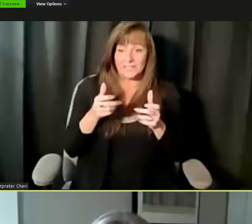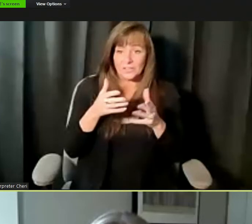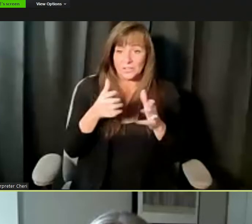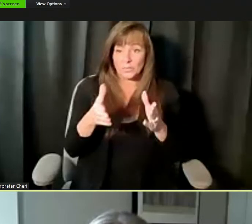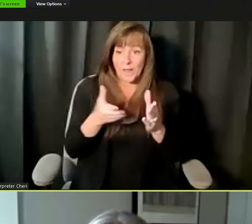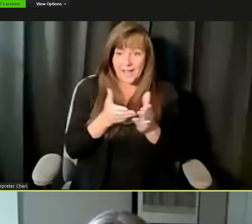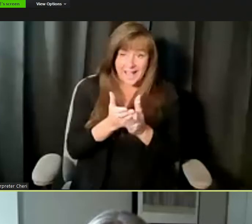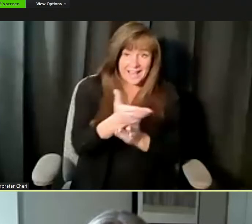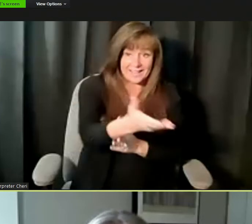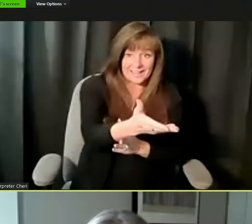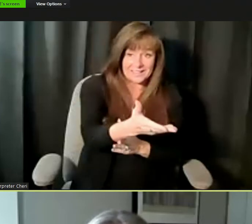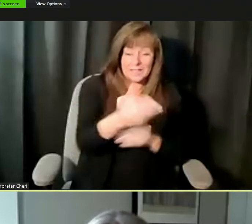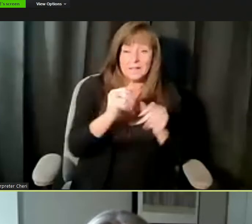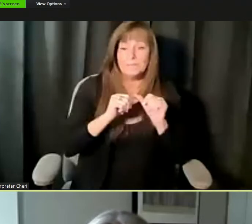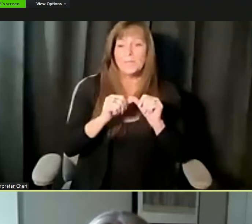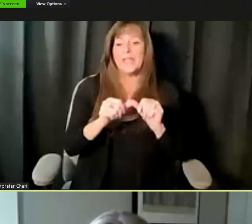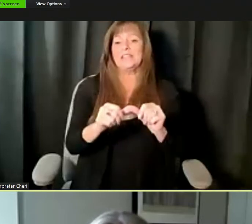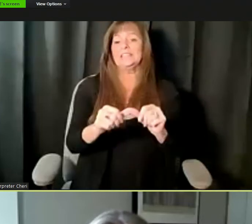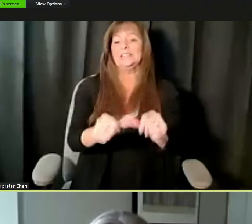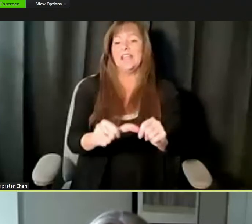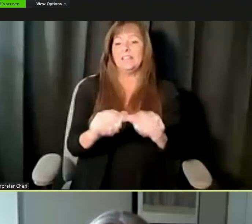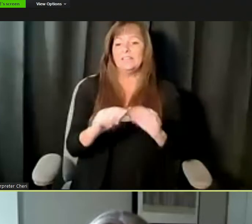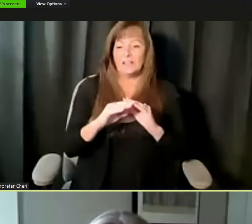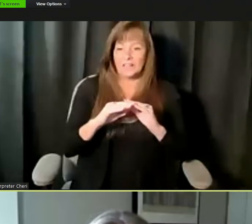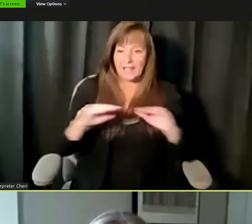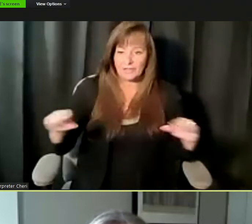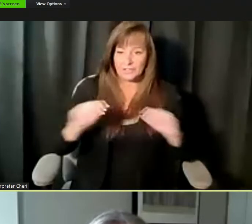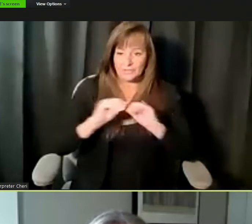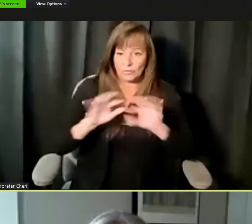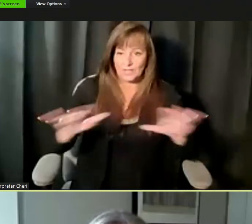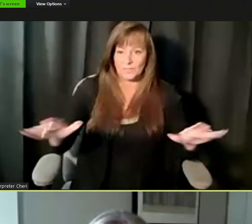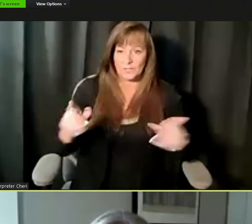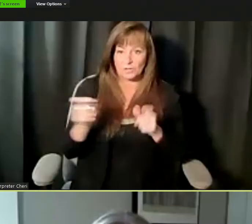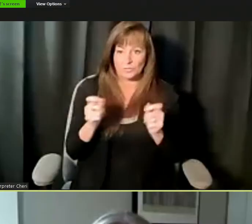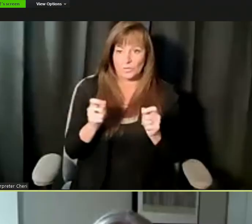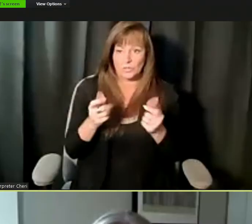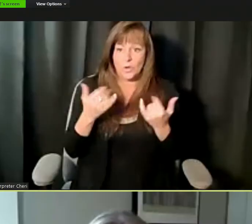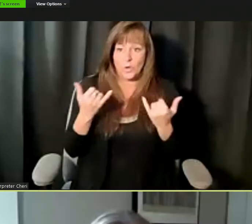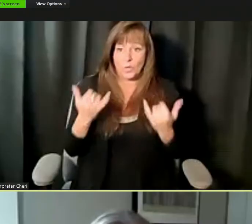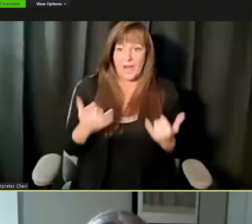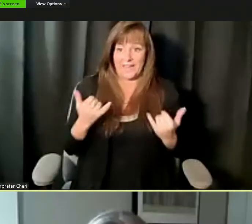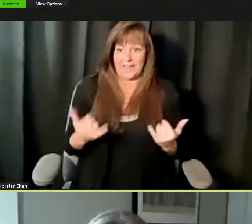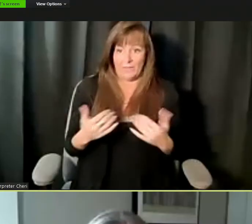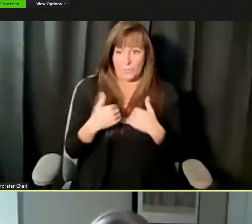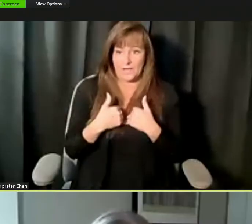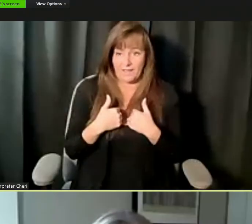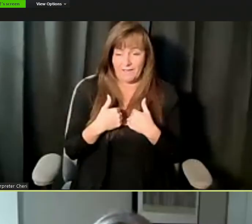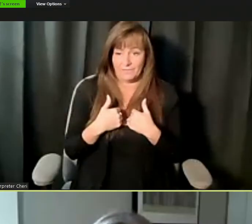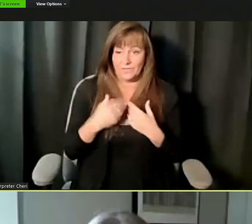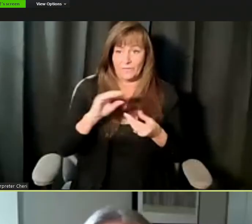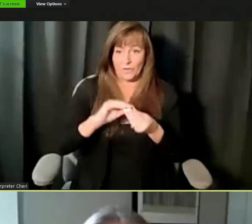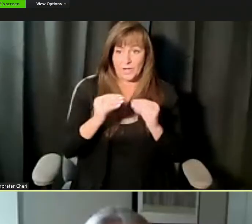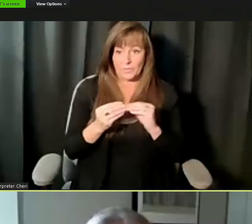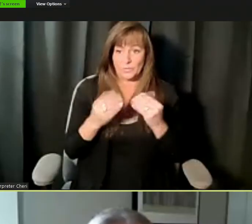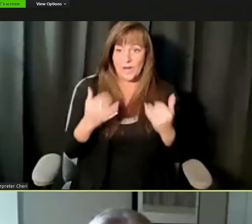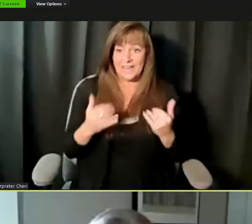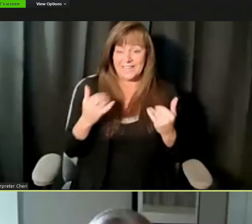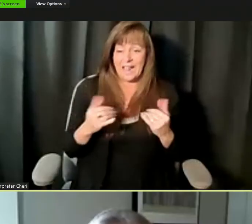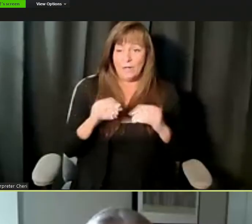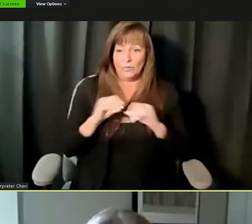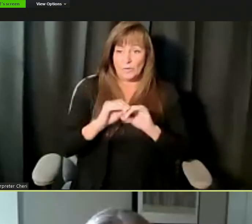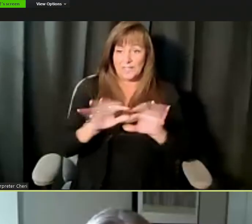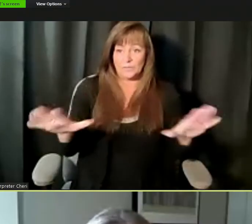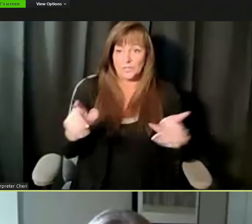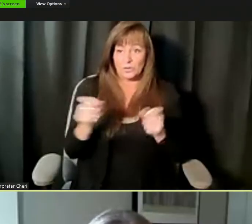to maintain the levels of transmission control we have right now. So to put it into some numbers, right now we're at a transmission control level